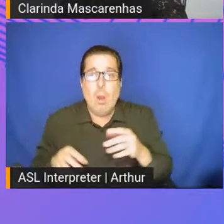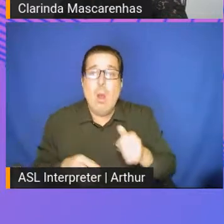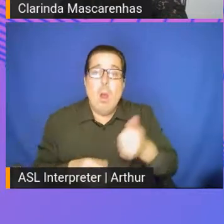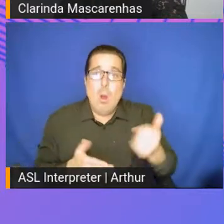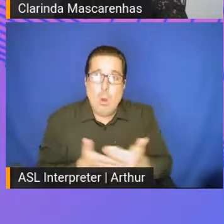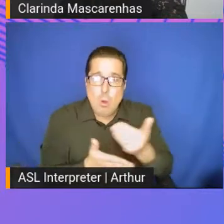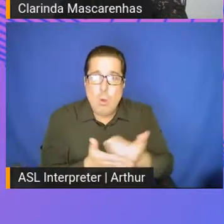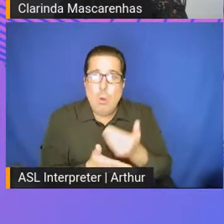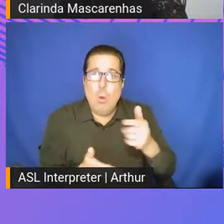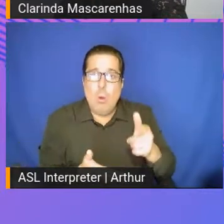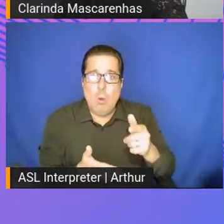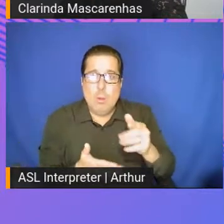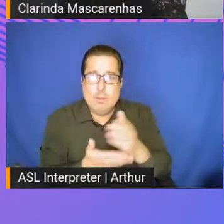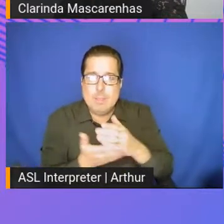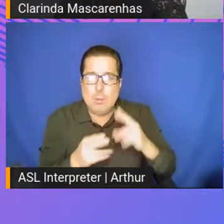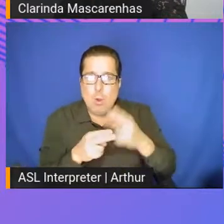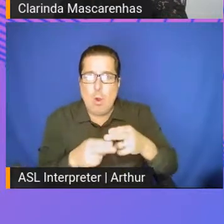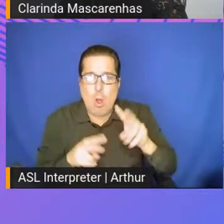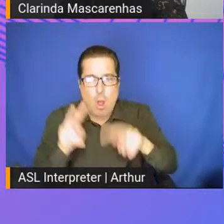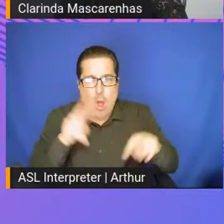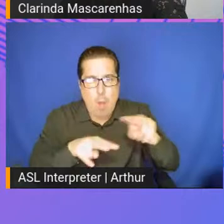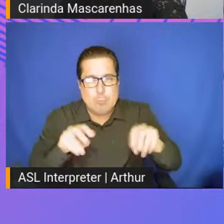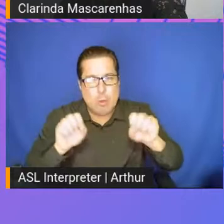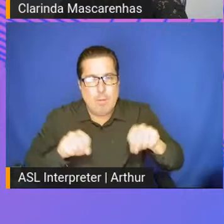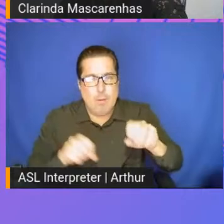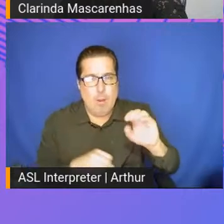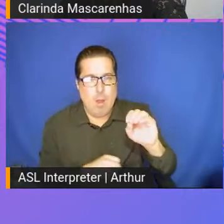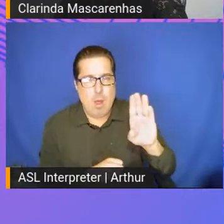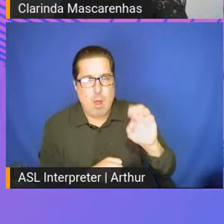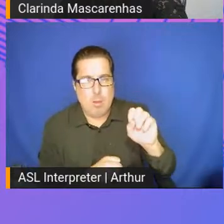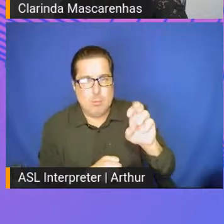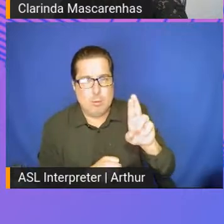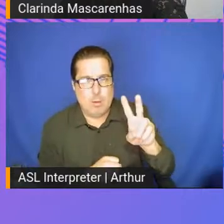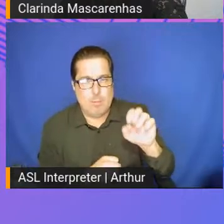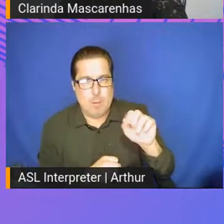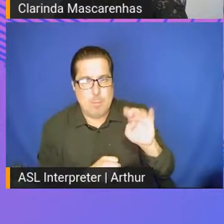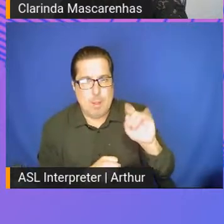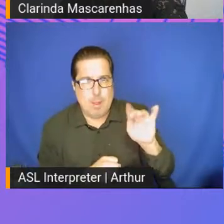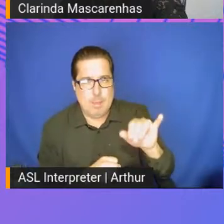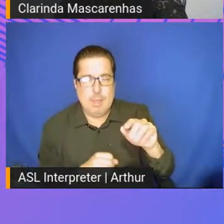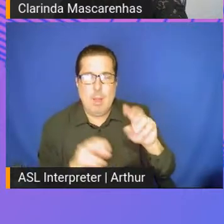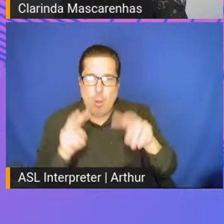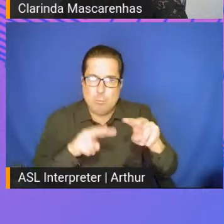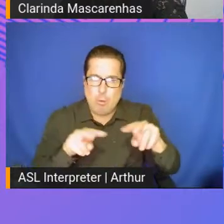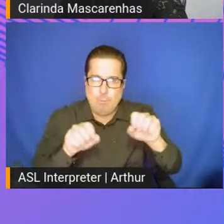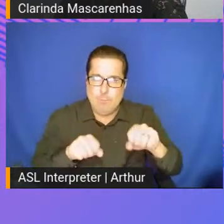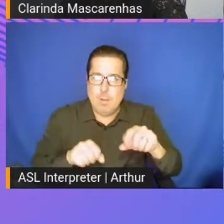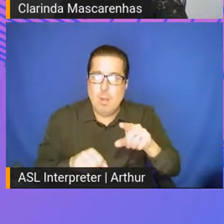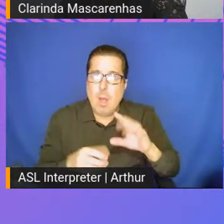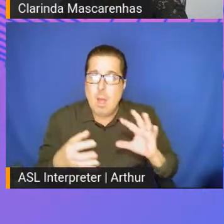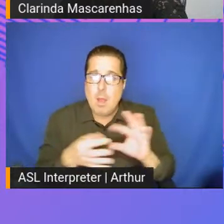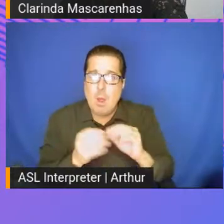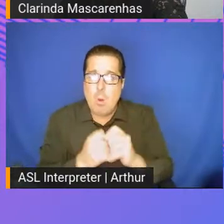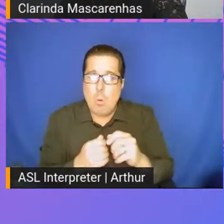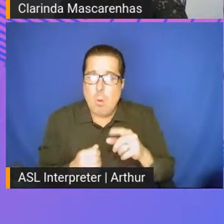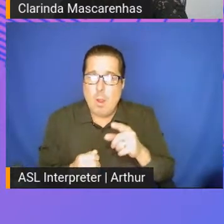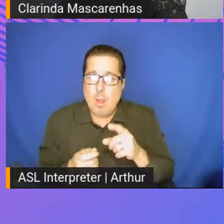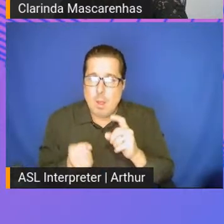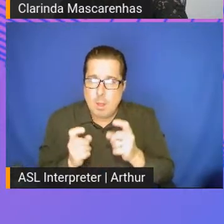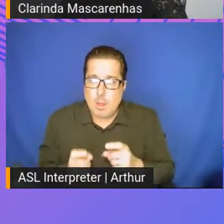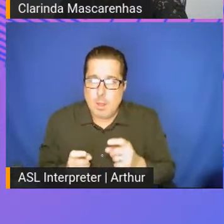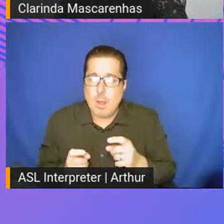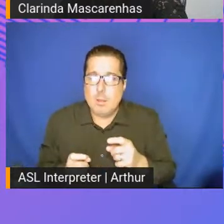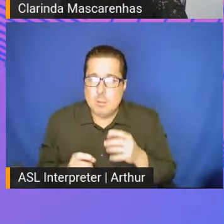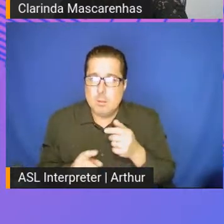called observability. We have recently added the capability for customers to integrate with AWS